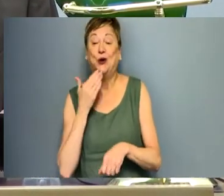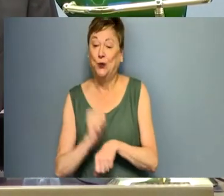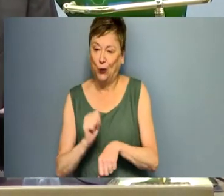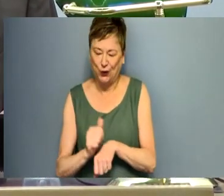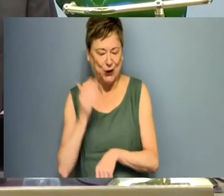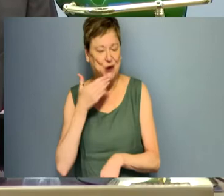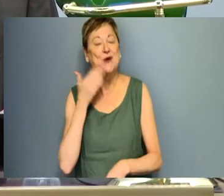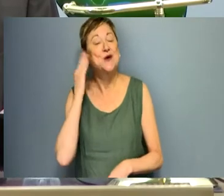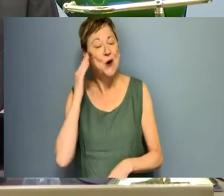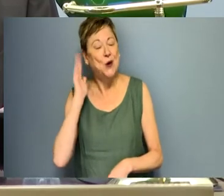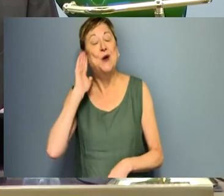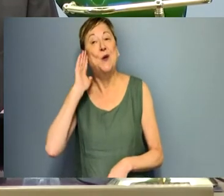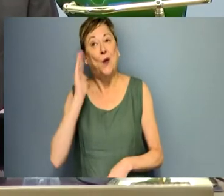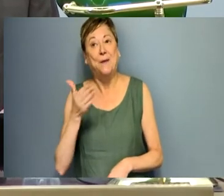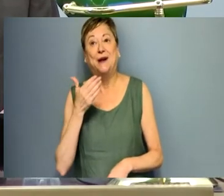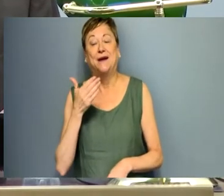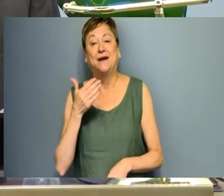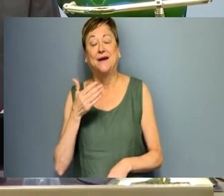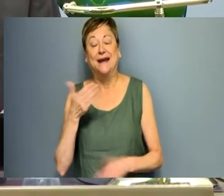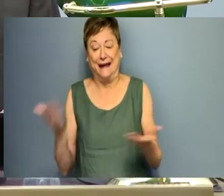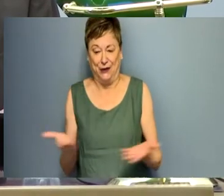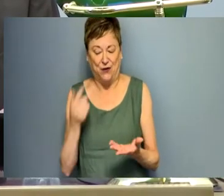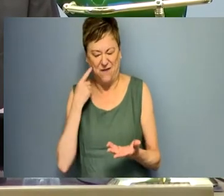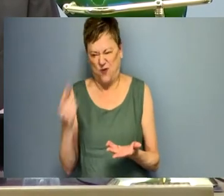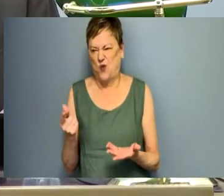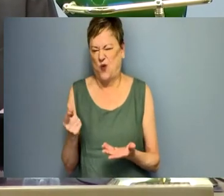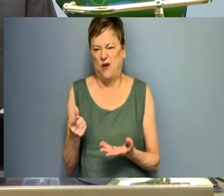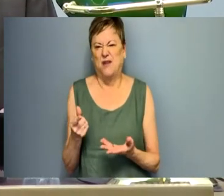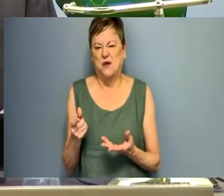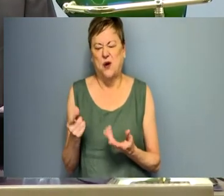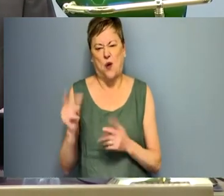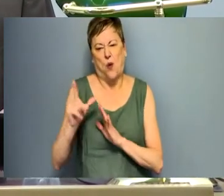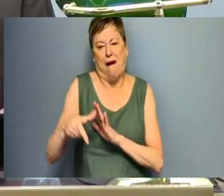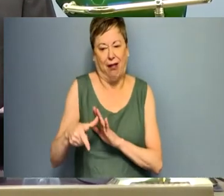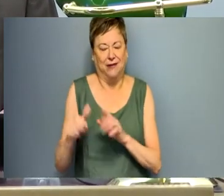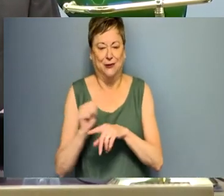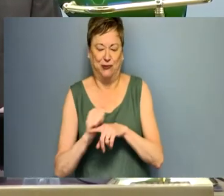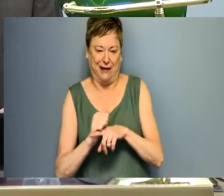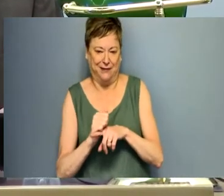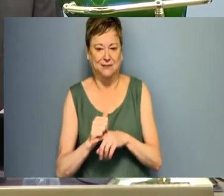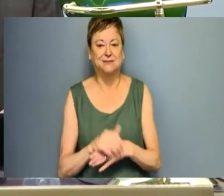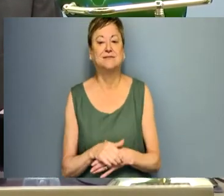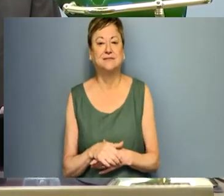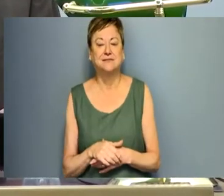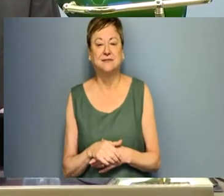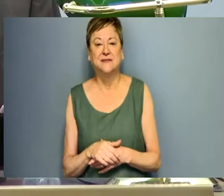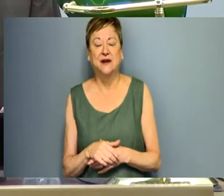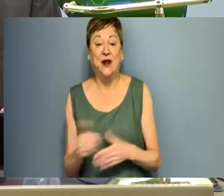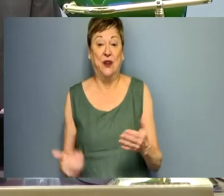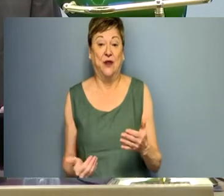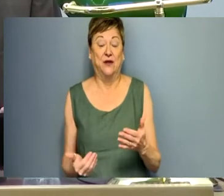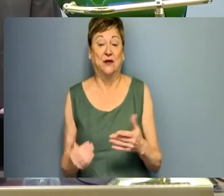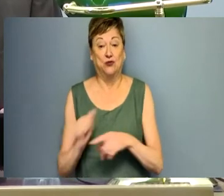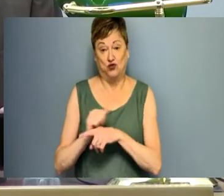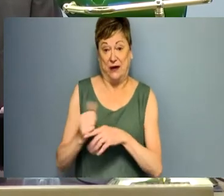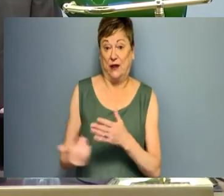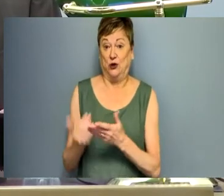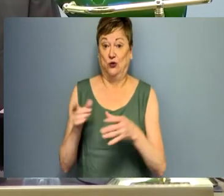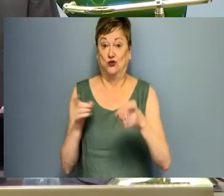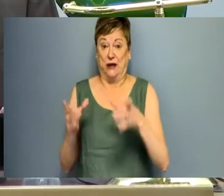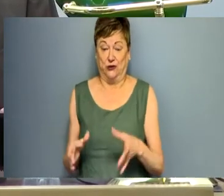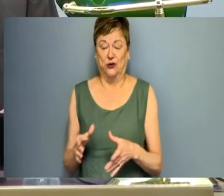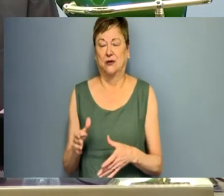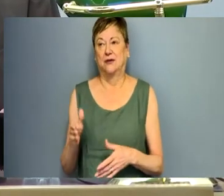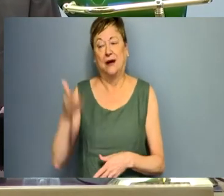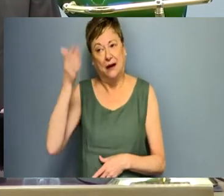to be around for a little bit training our new director. God